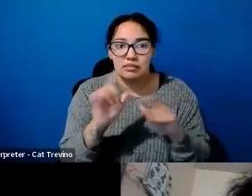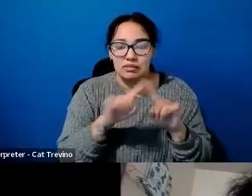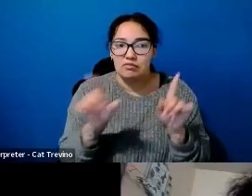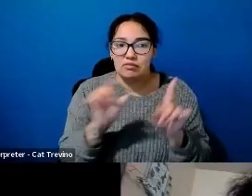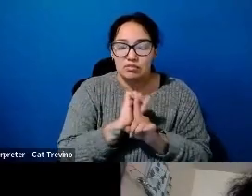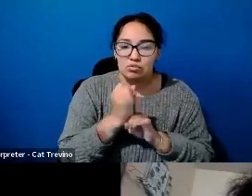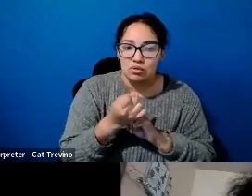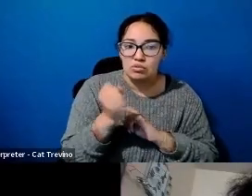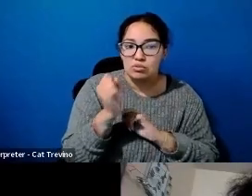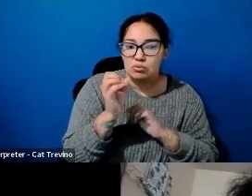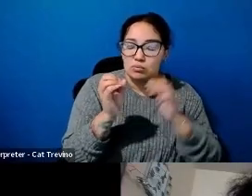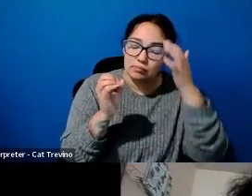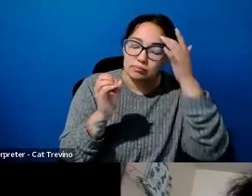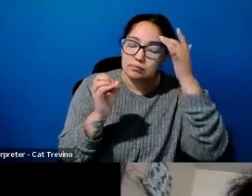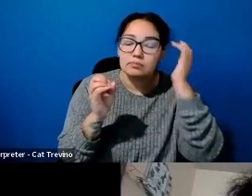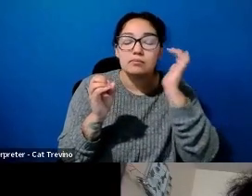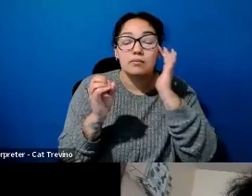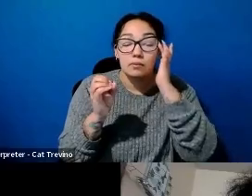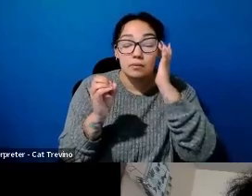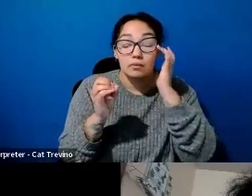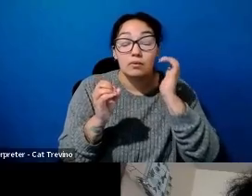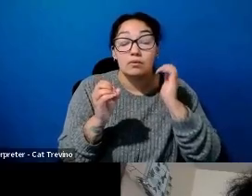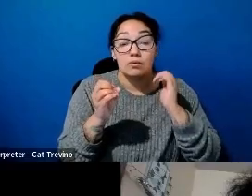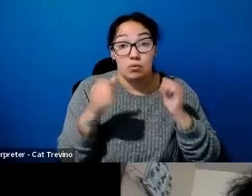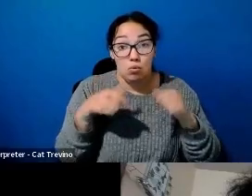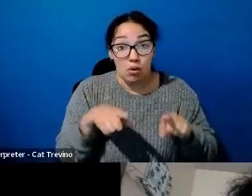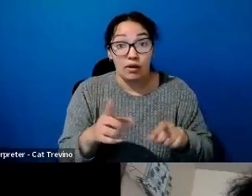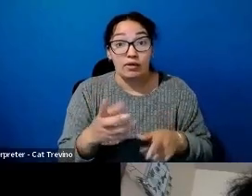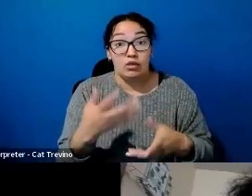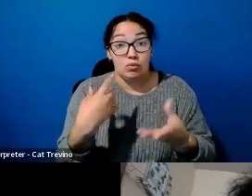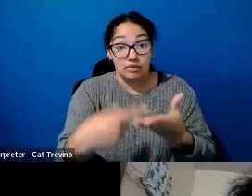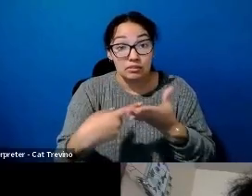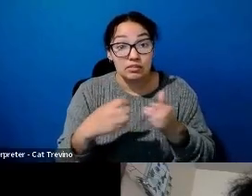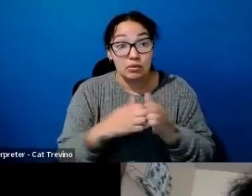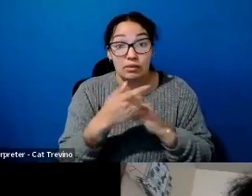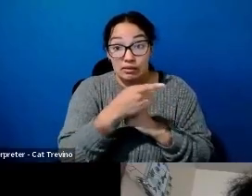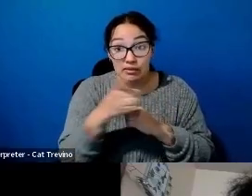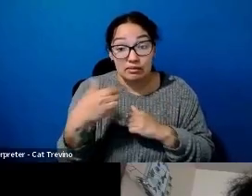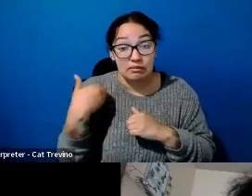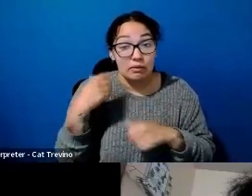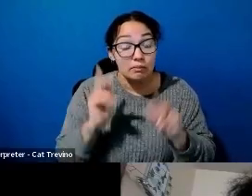so when you are talking to these young people,